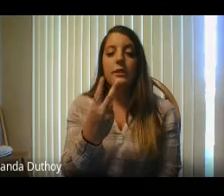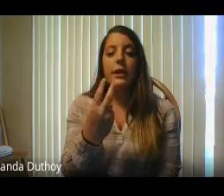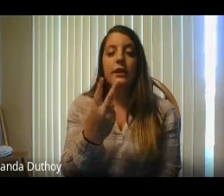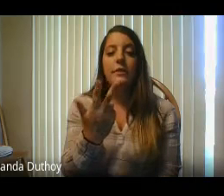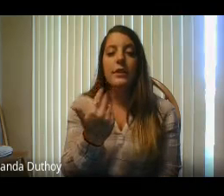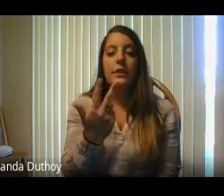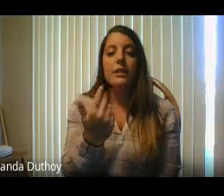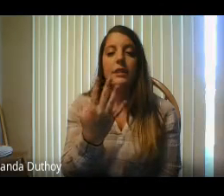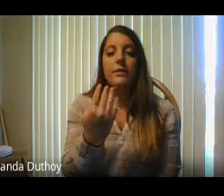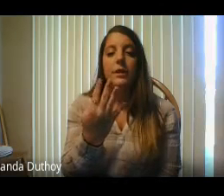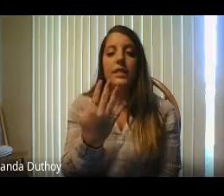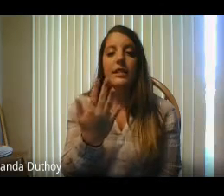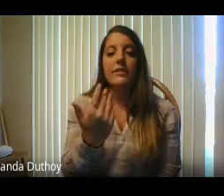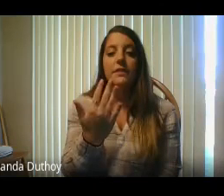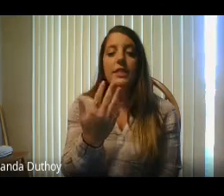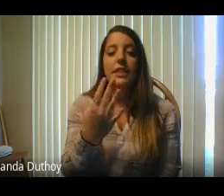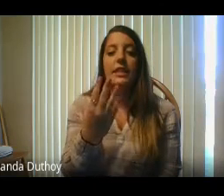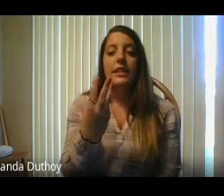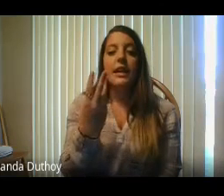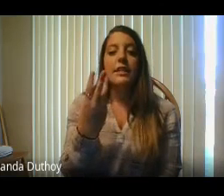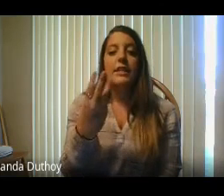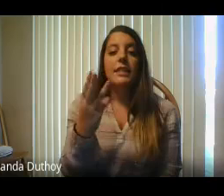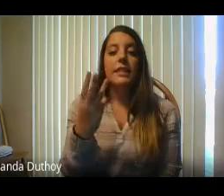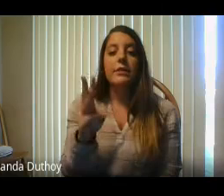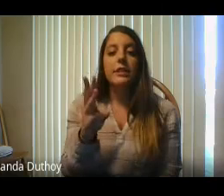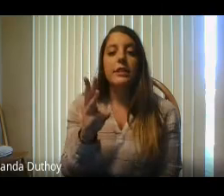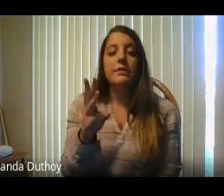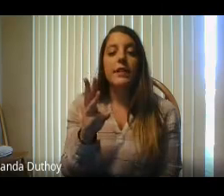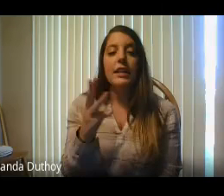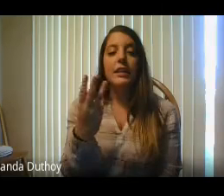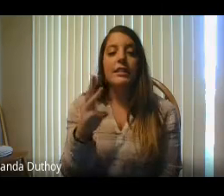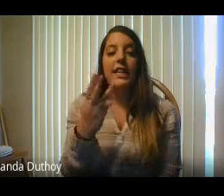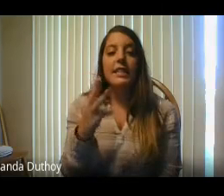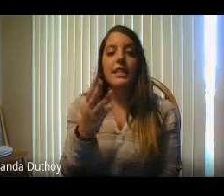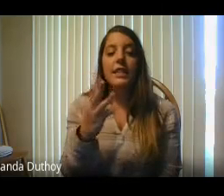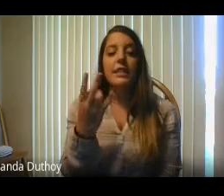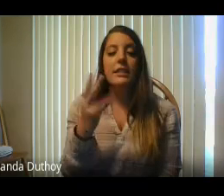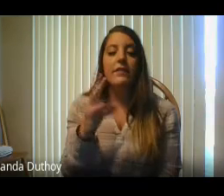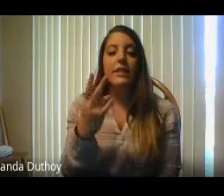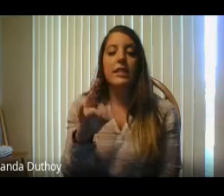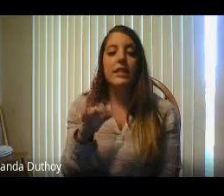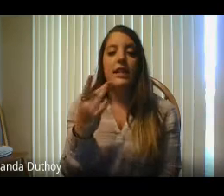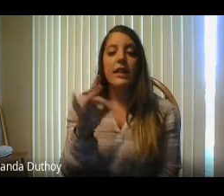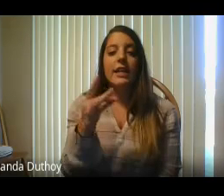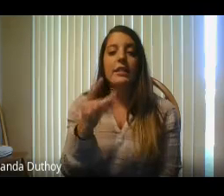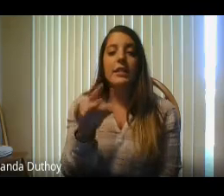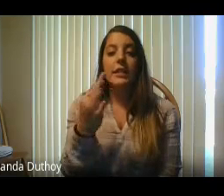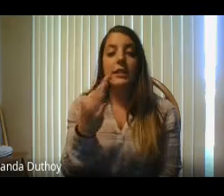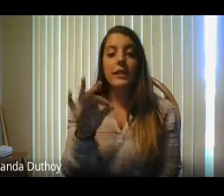11, 12, 13, 14, 15, 16 with a little flick. They're dancing.